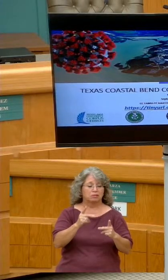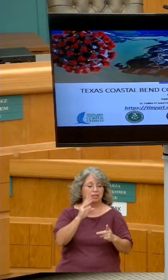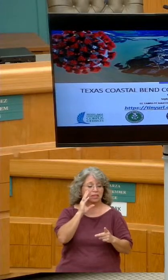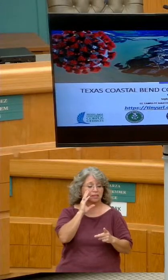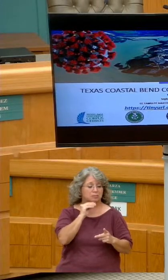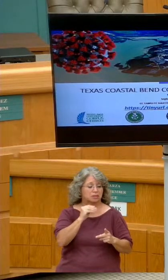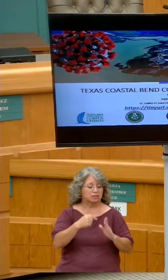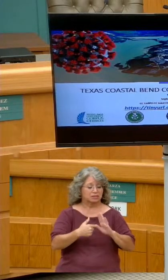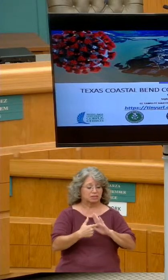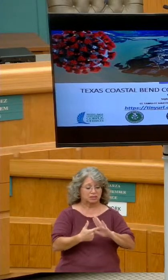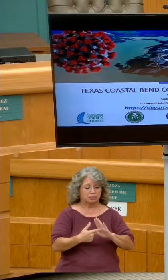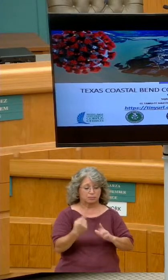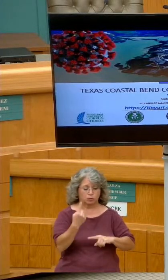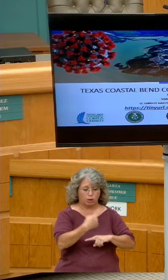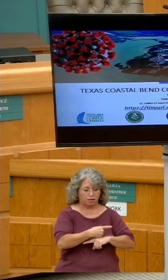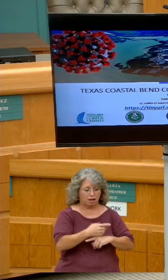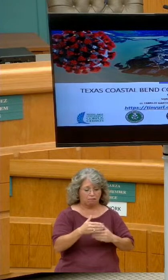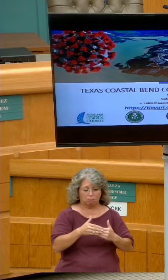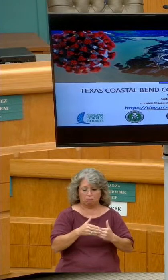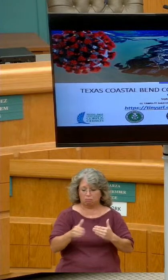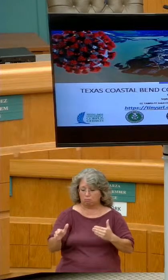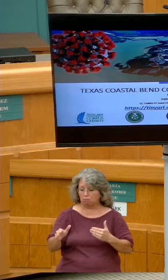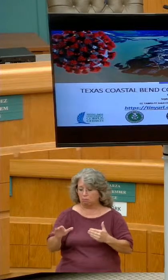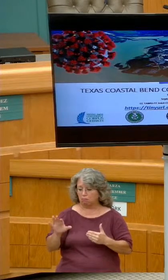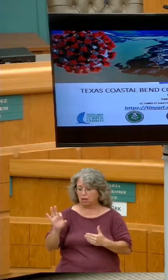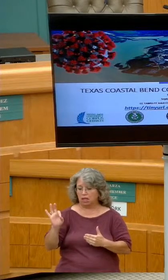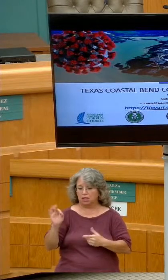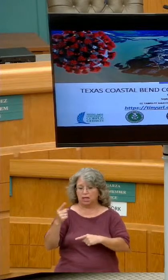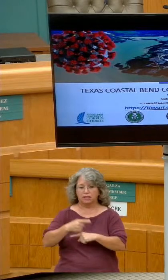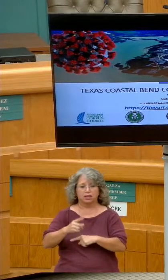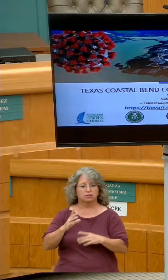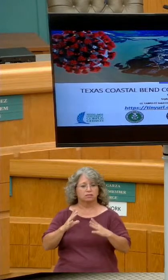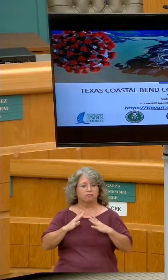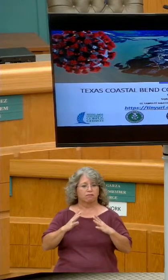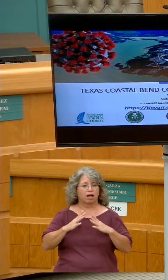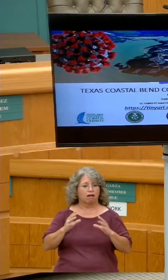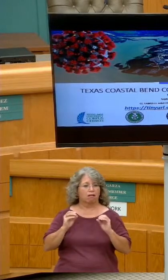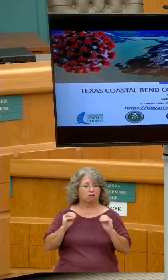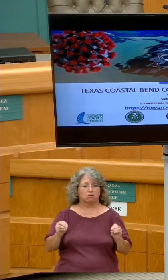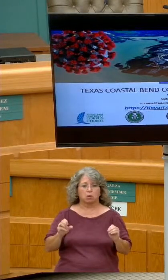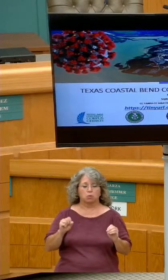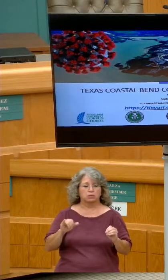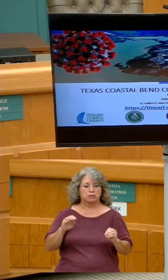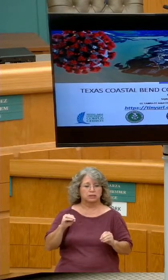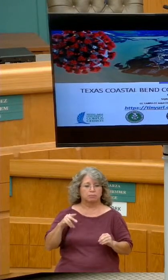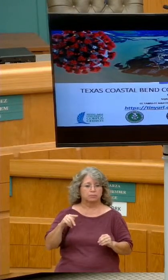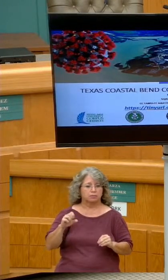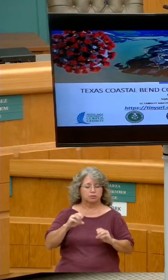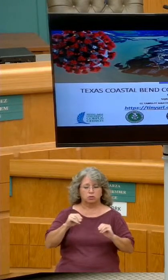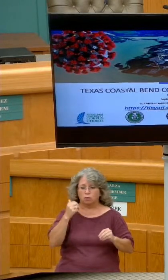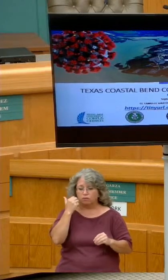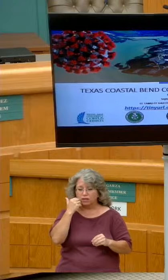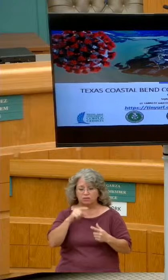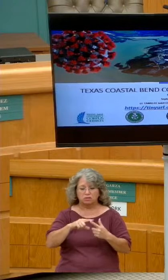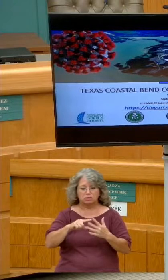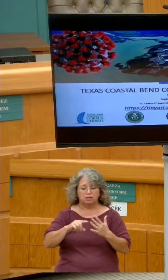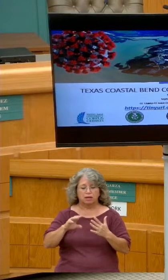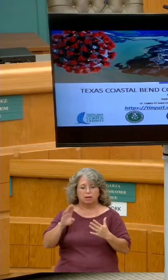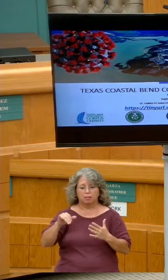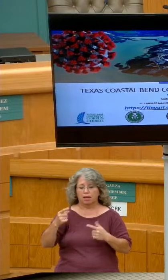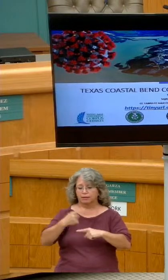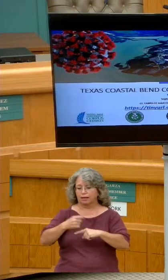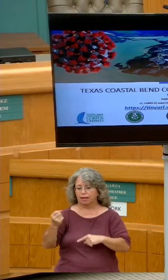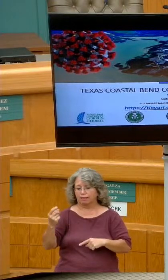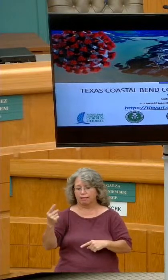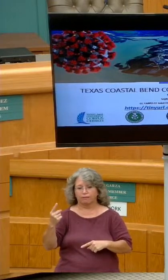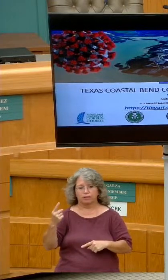have symptoms, and then the other 9 days they're fine. They have no symptoms at all. They have no fever. So by day 11, they're